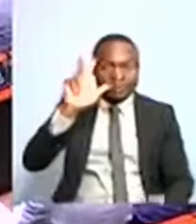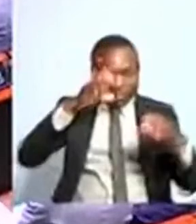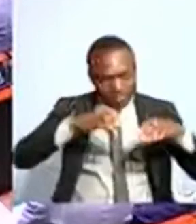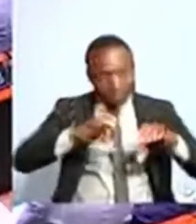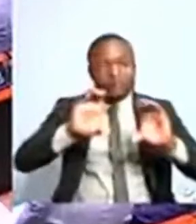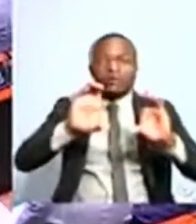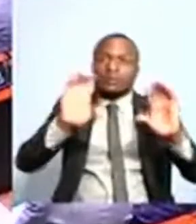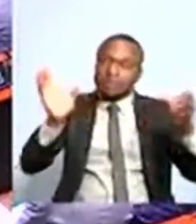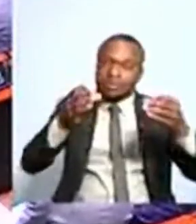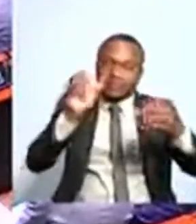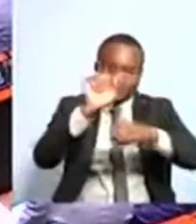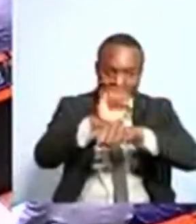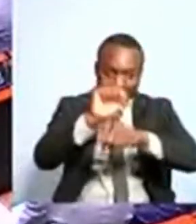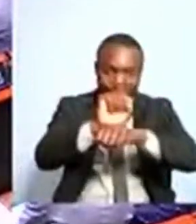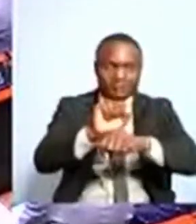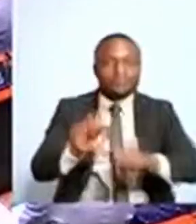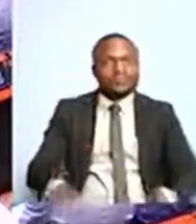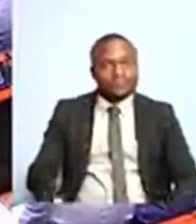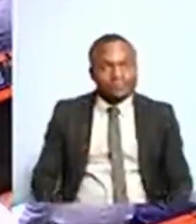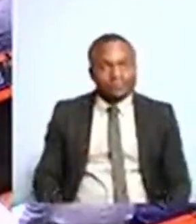of committee work.